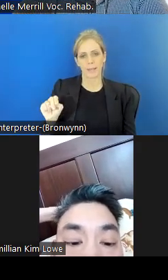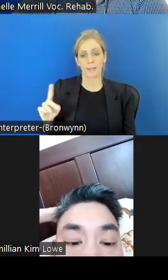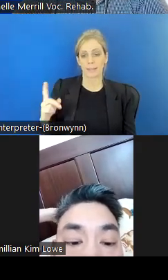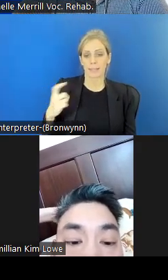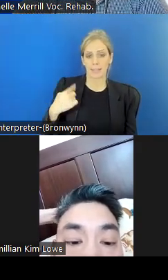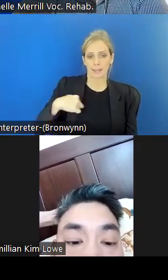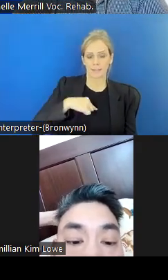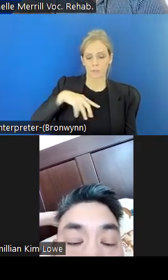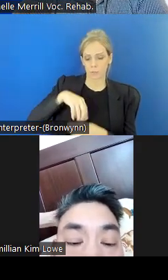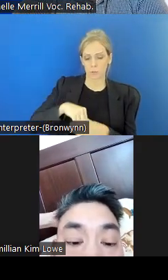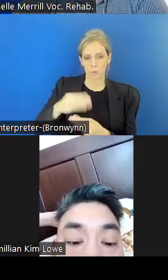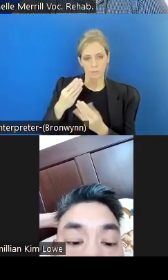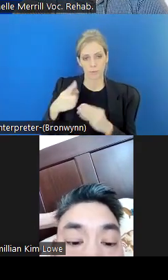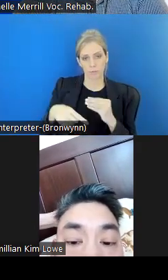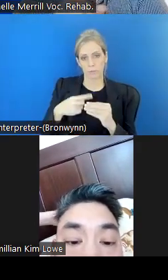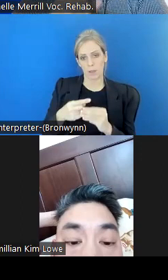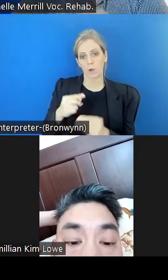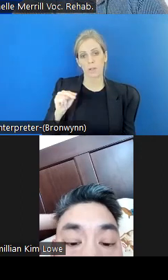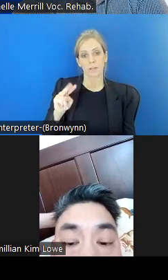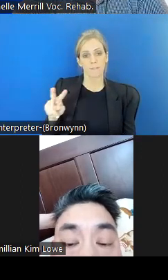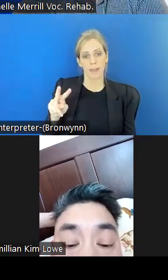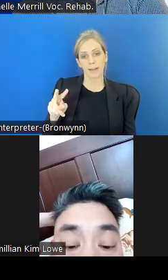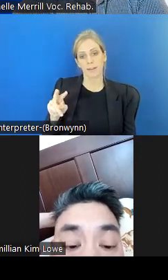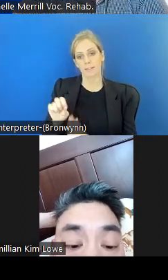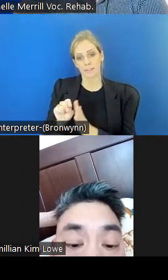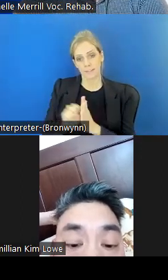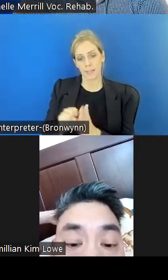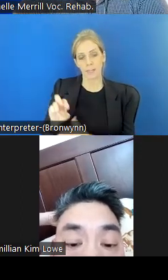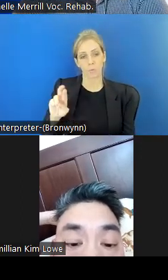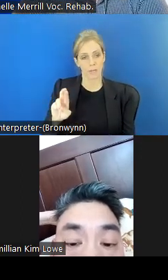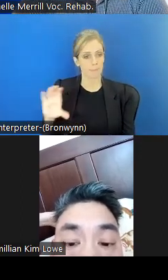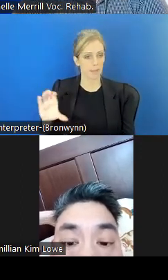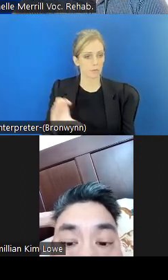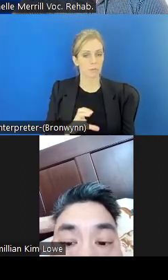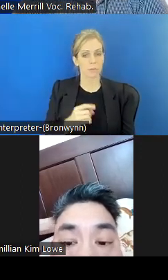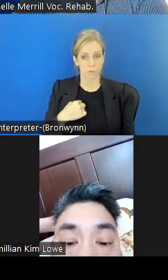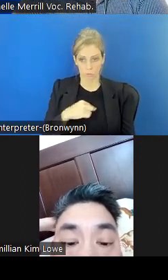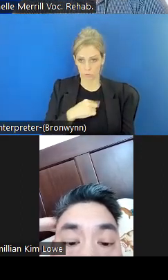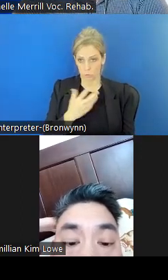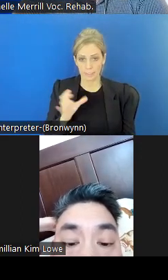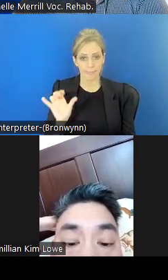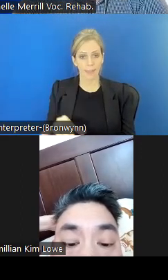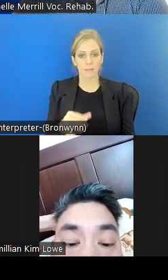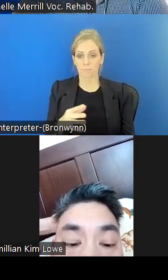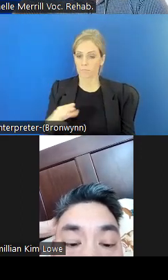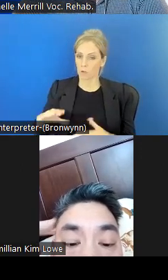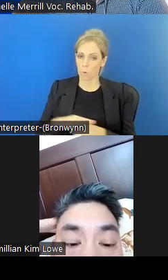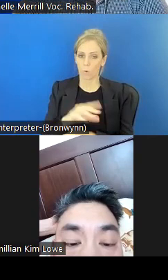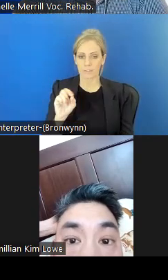Nevada State Rehabilitation Counselor on our site. So we did. We have a whole tab dedicated to it.